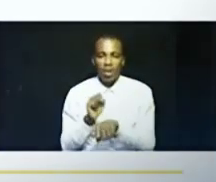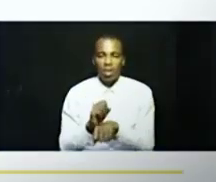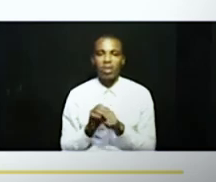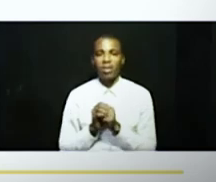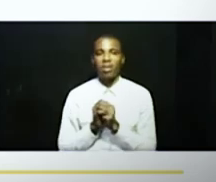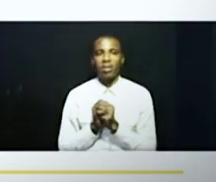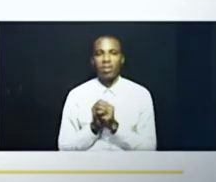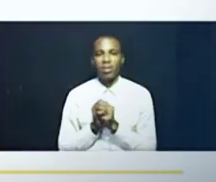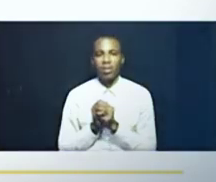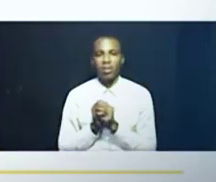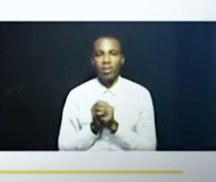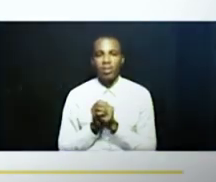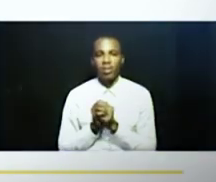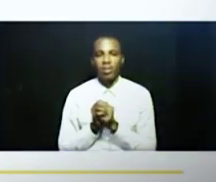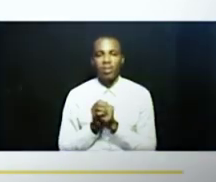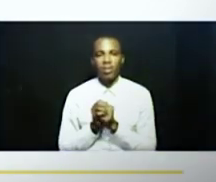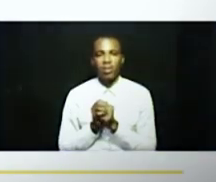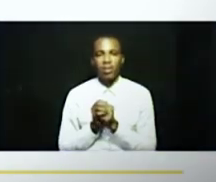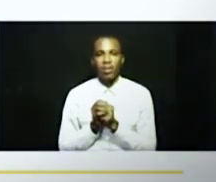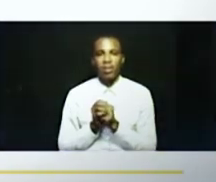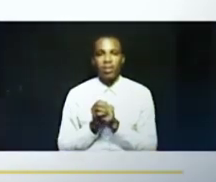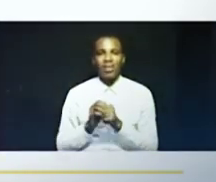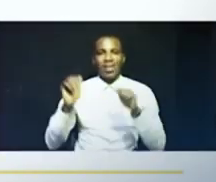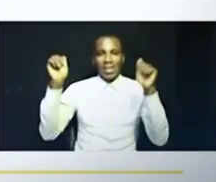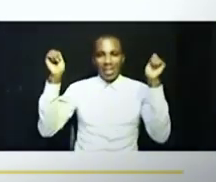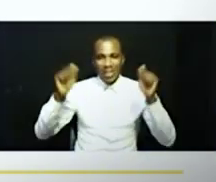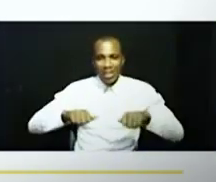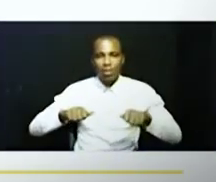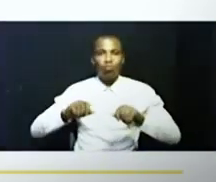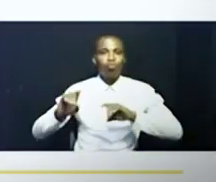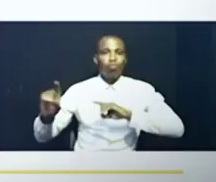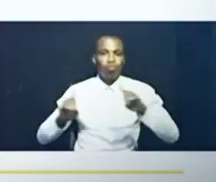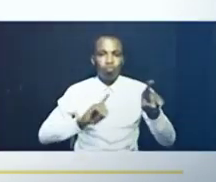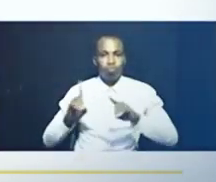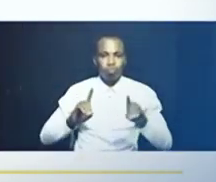The ability to do.